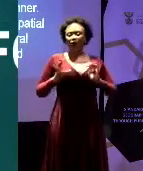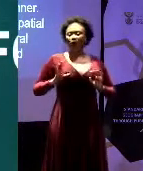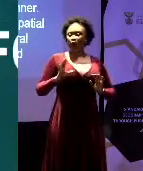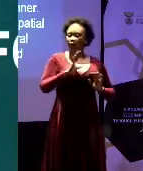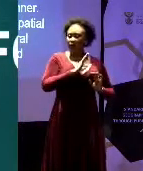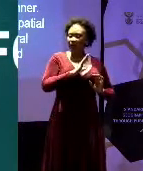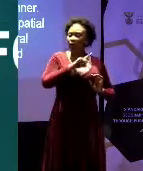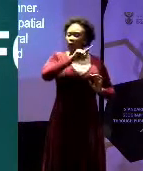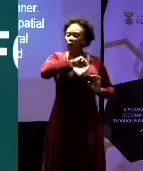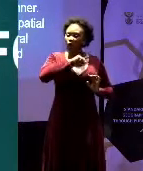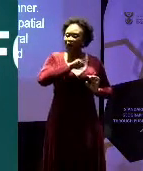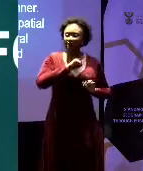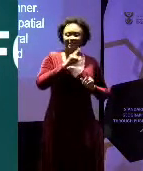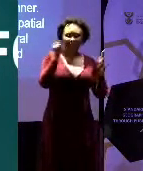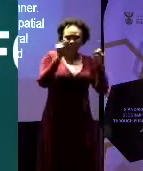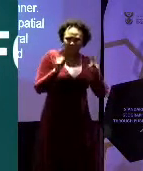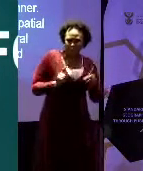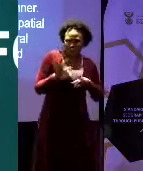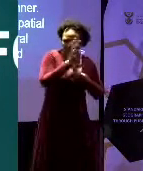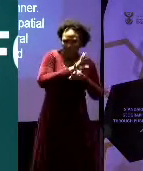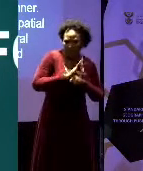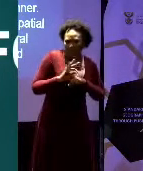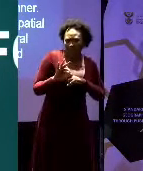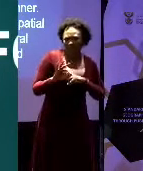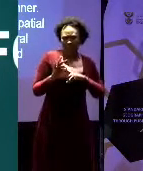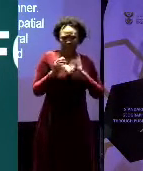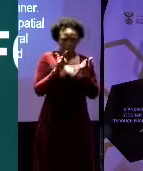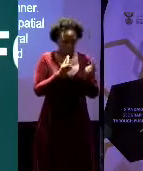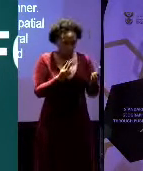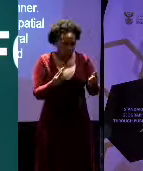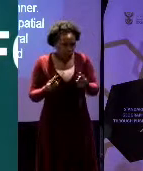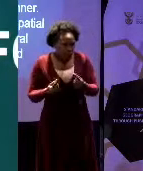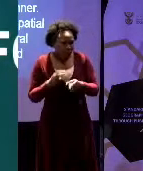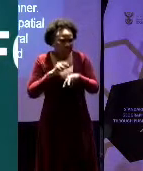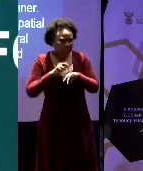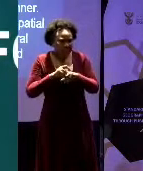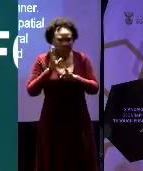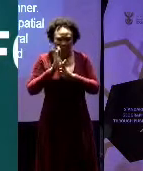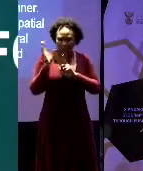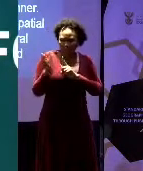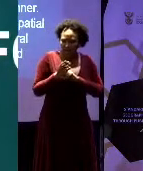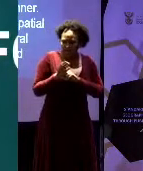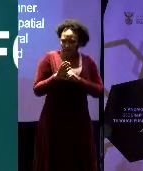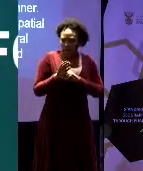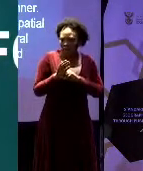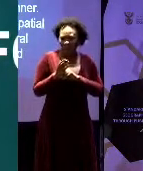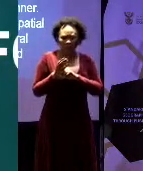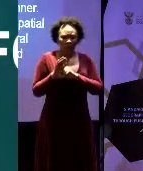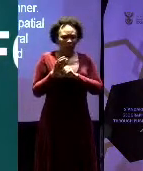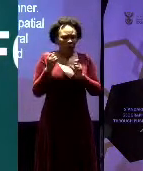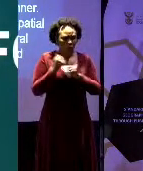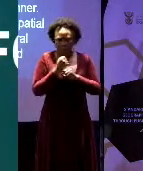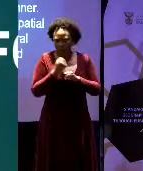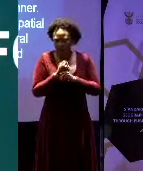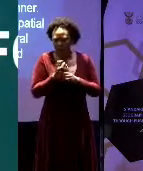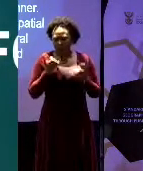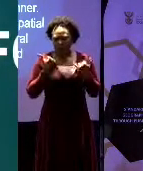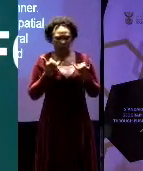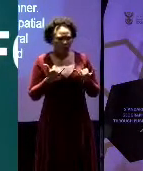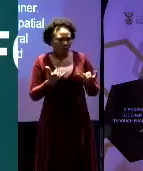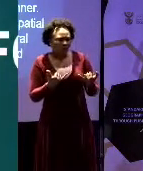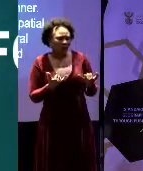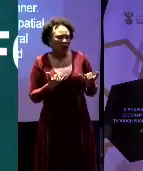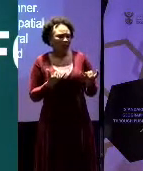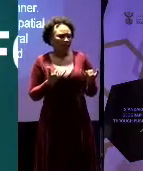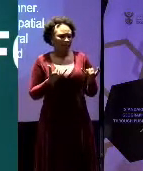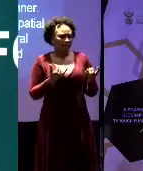spatial planning to the landscape, which requires cultural iconography, which reflects current attitudes and values.